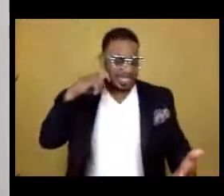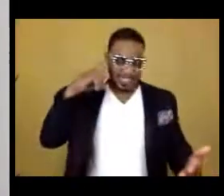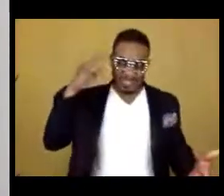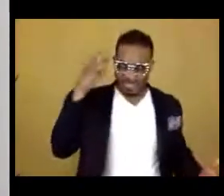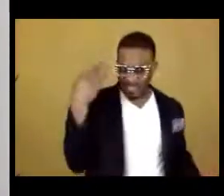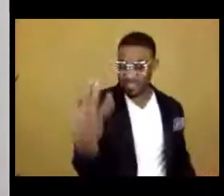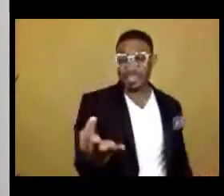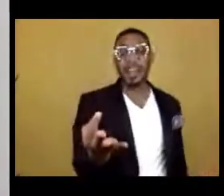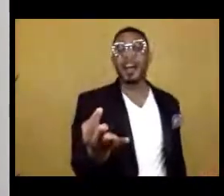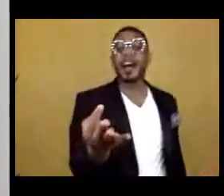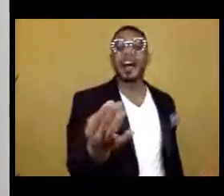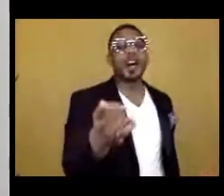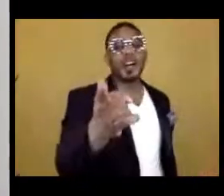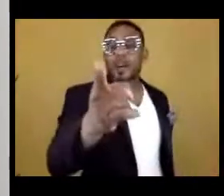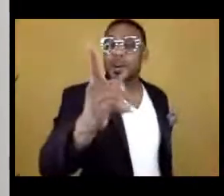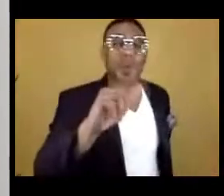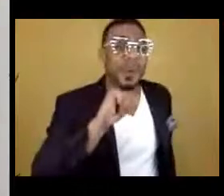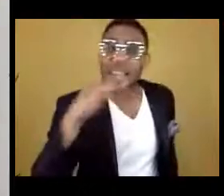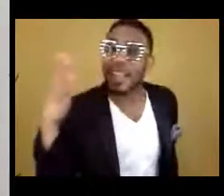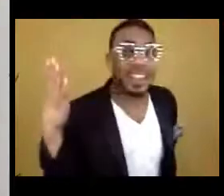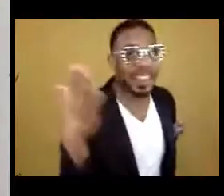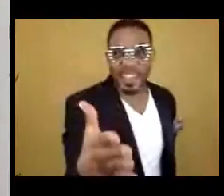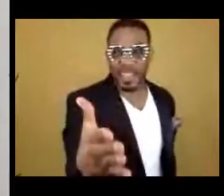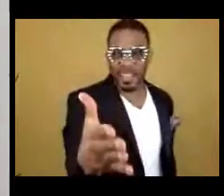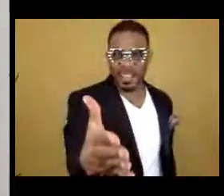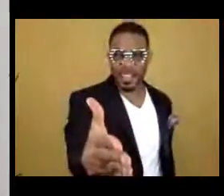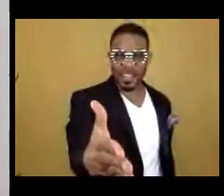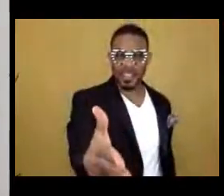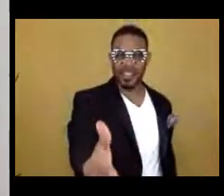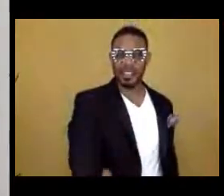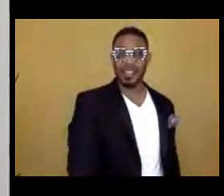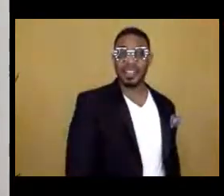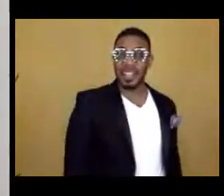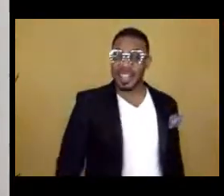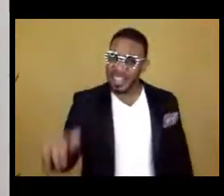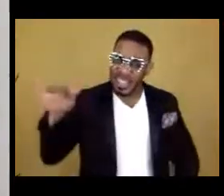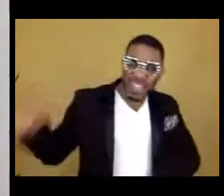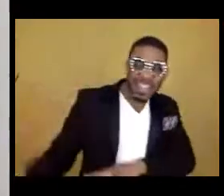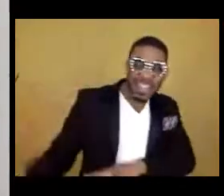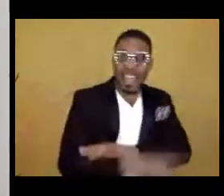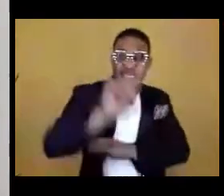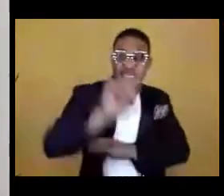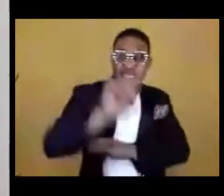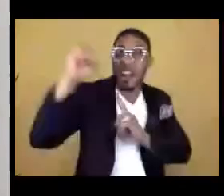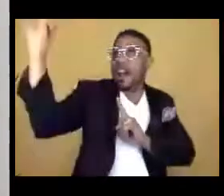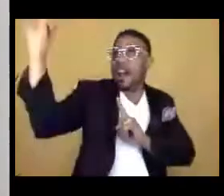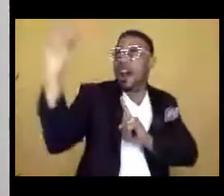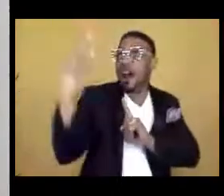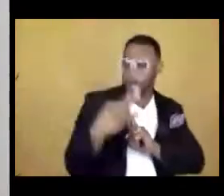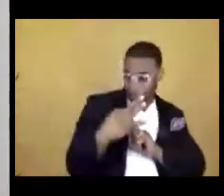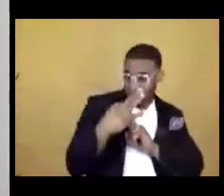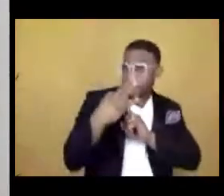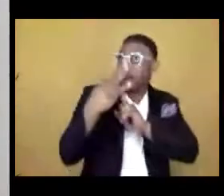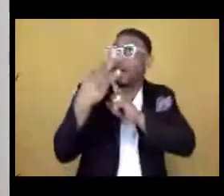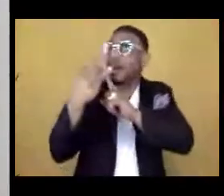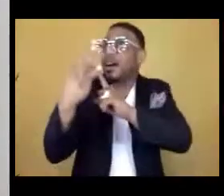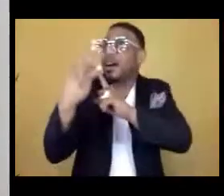hair. You weren't there the night Jesus found me.